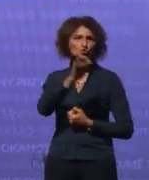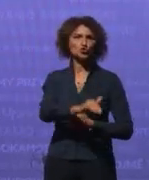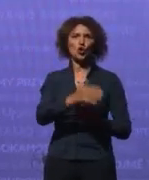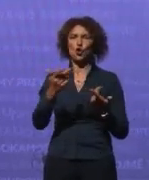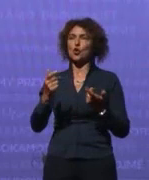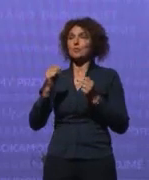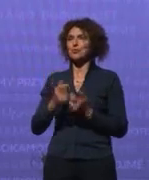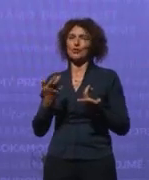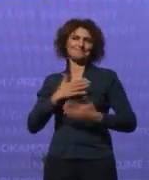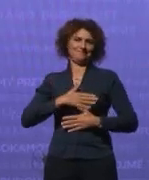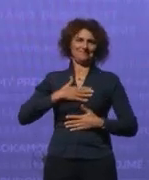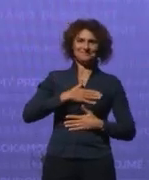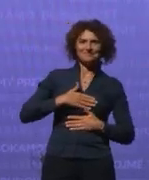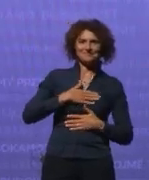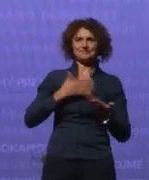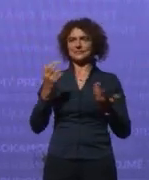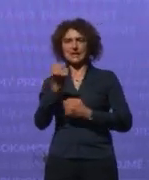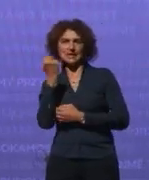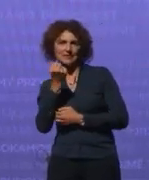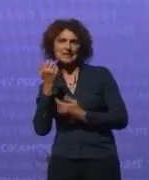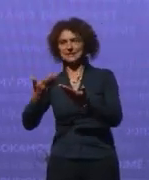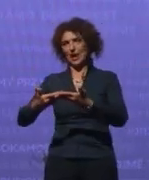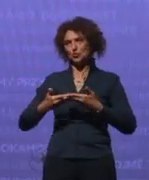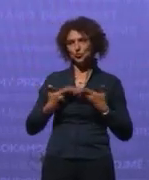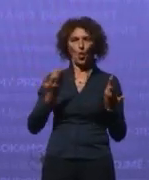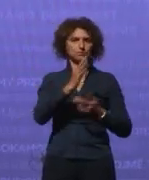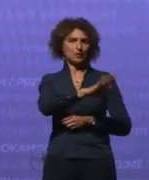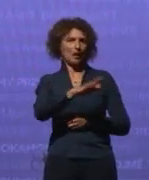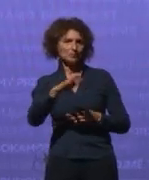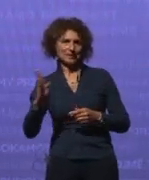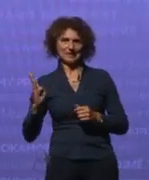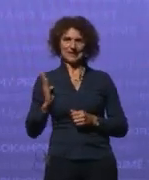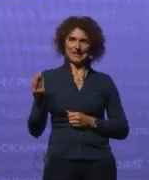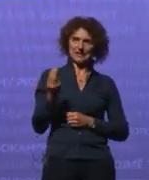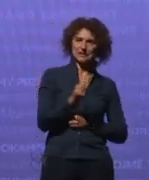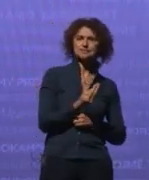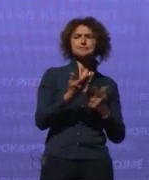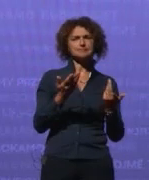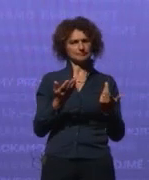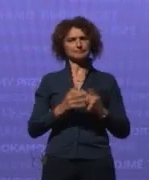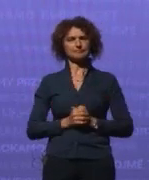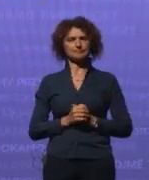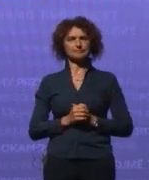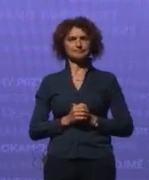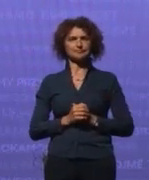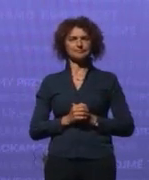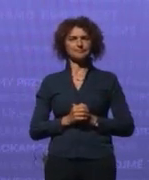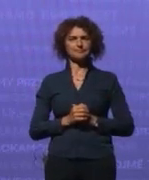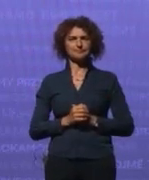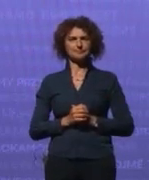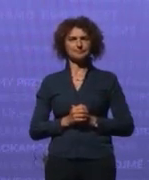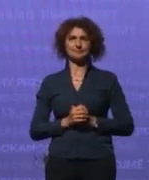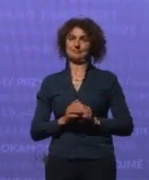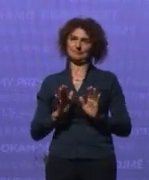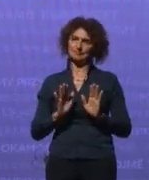really like to get there. But well, it's a long, long, long way to get